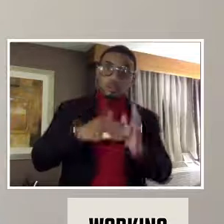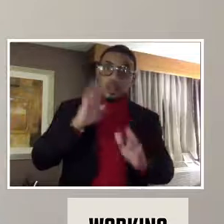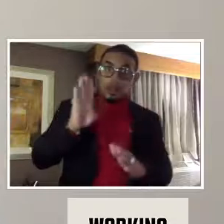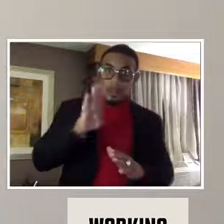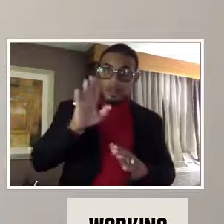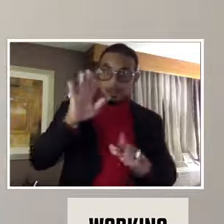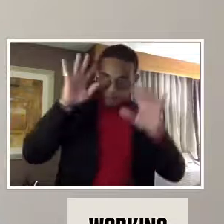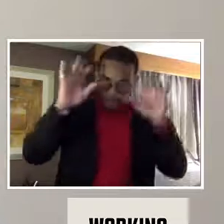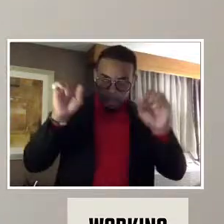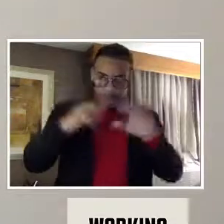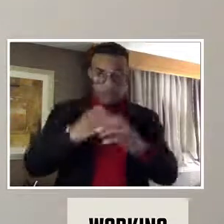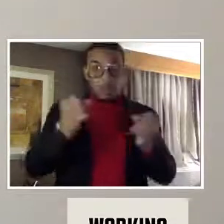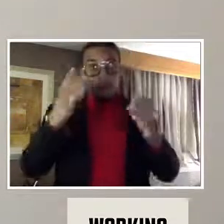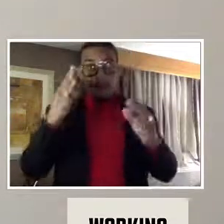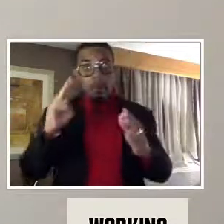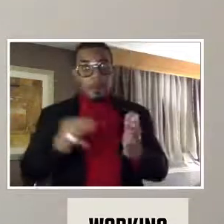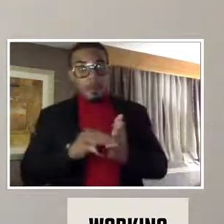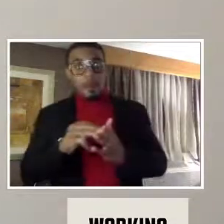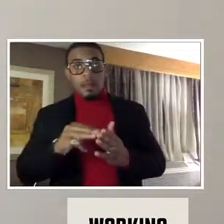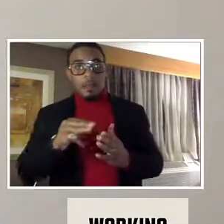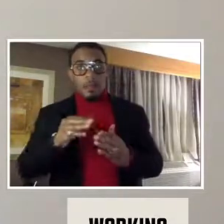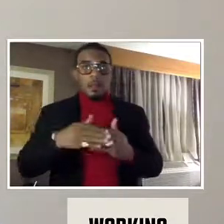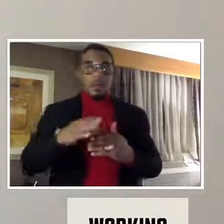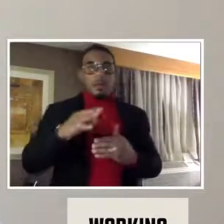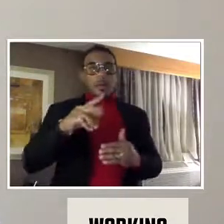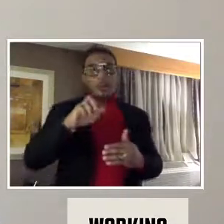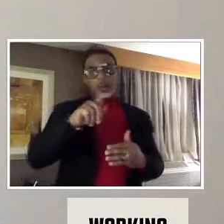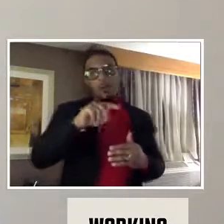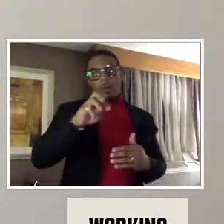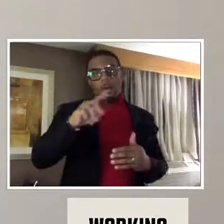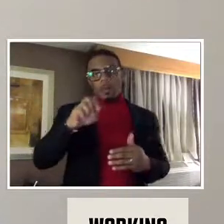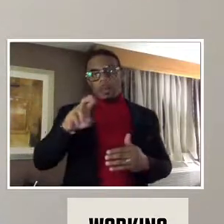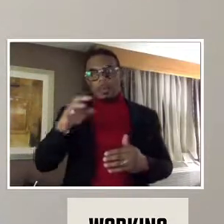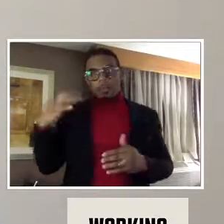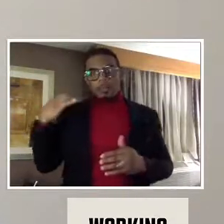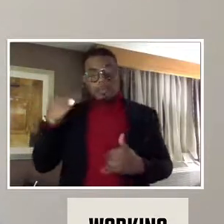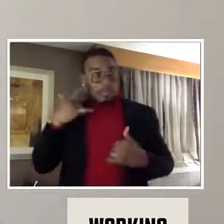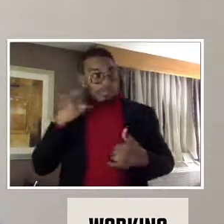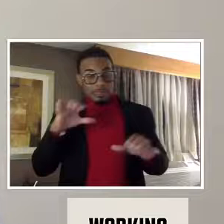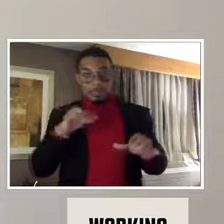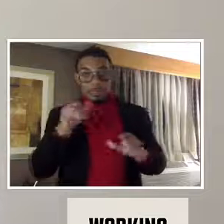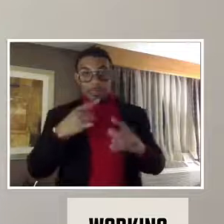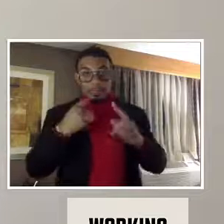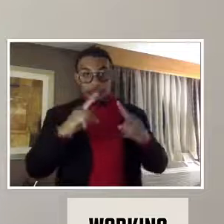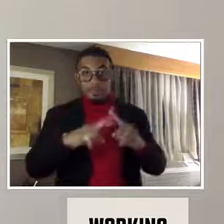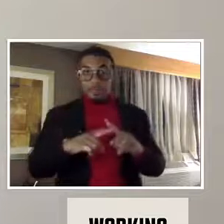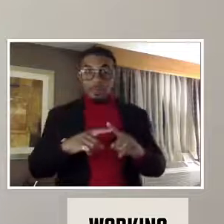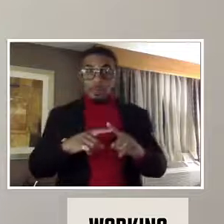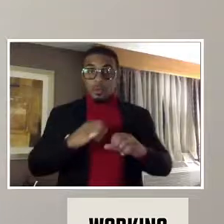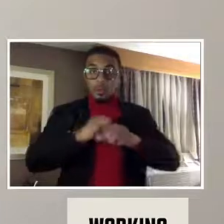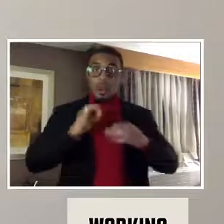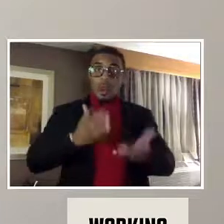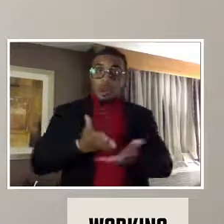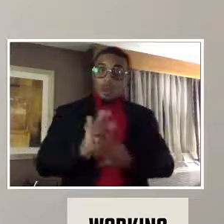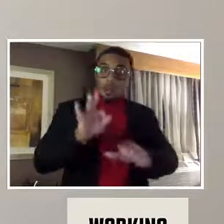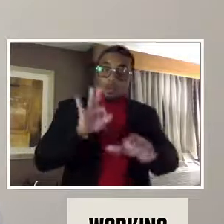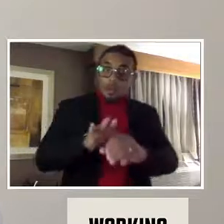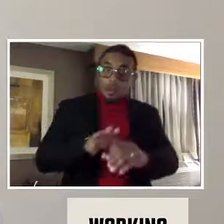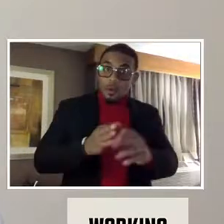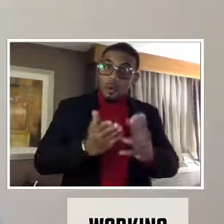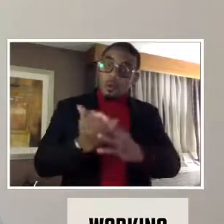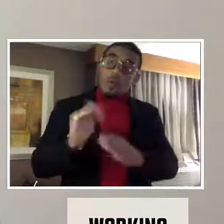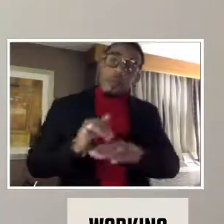billionaire president and the multi-millionaire postmaster general, like I just did successfully, to protect our right to vote by